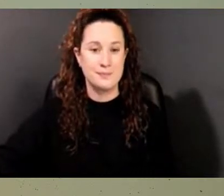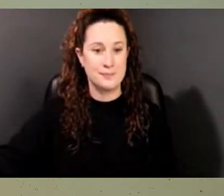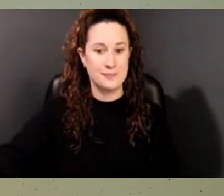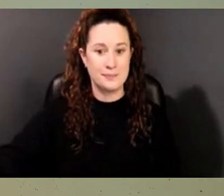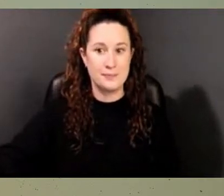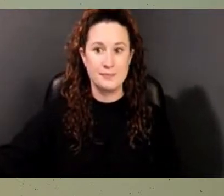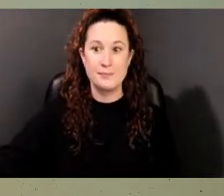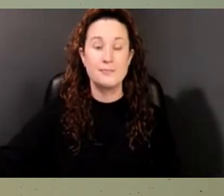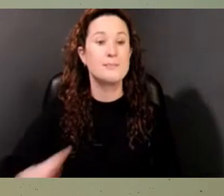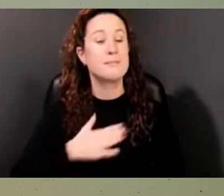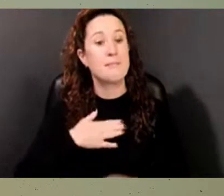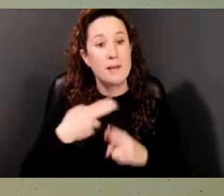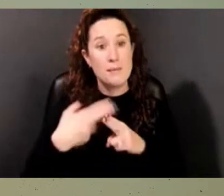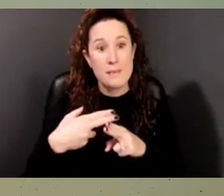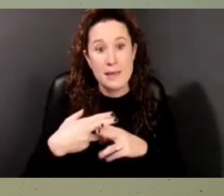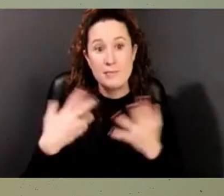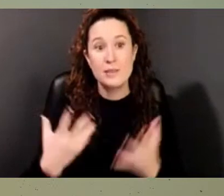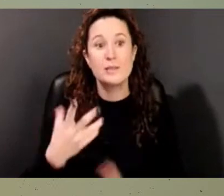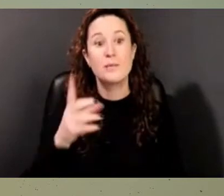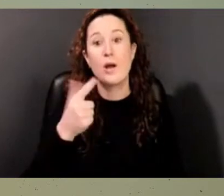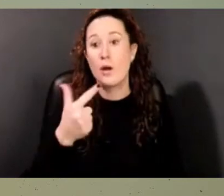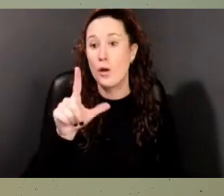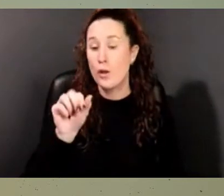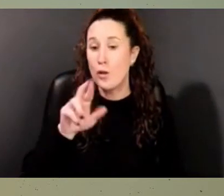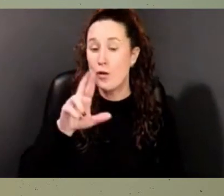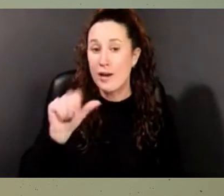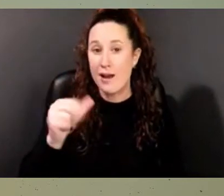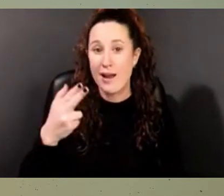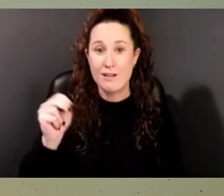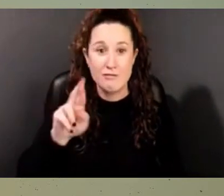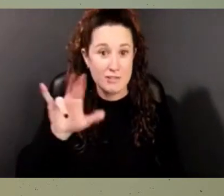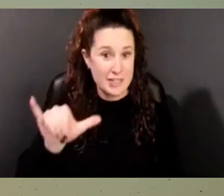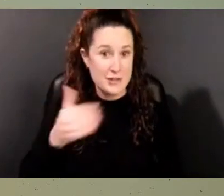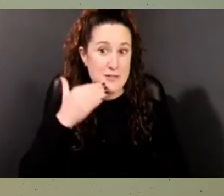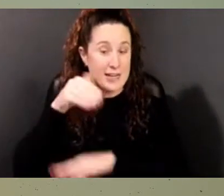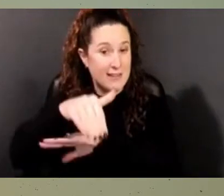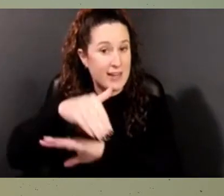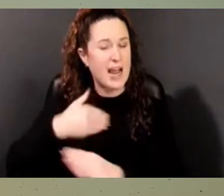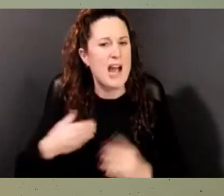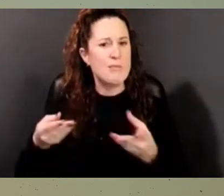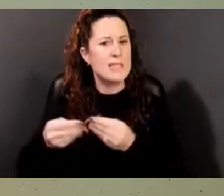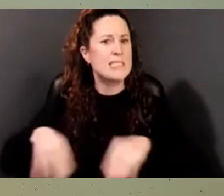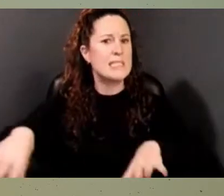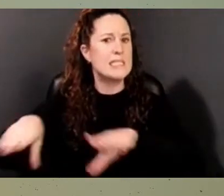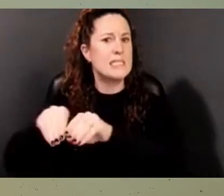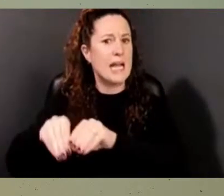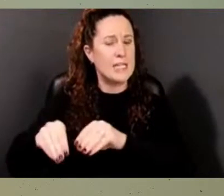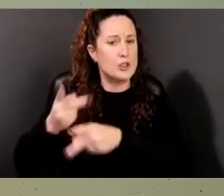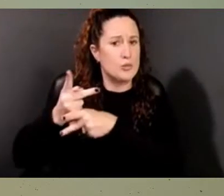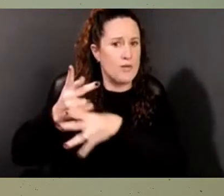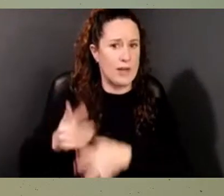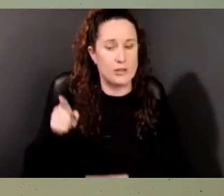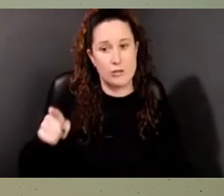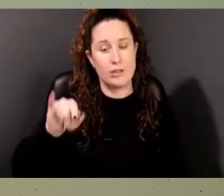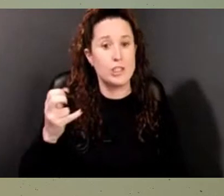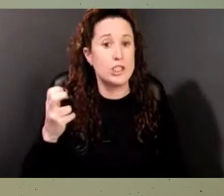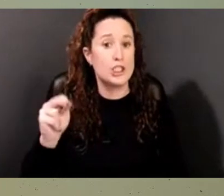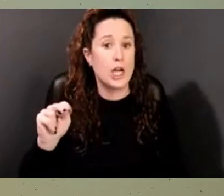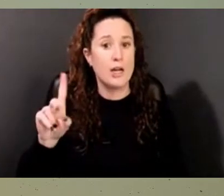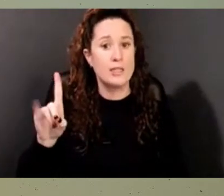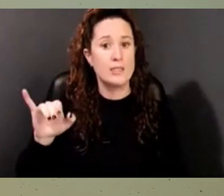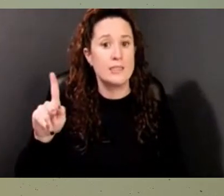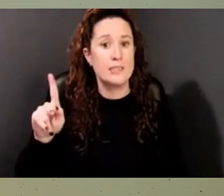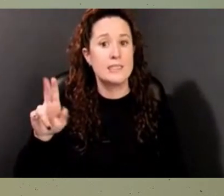So my name is Gloria Henry. Good evening. I'm the site supervisor at the John Dickinson Plantation, which is an